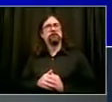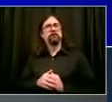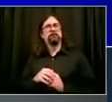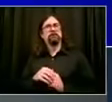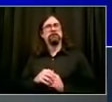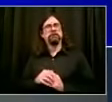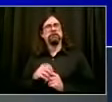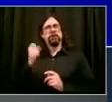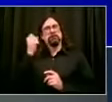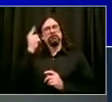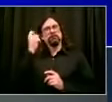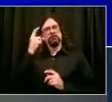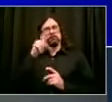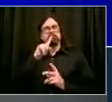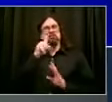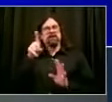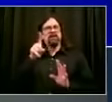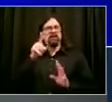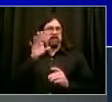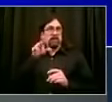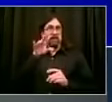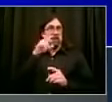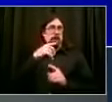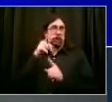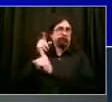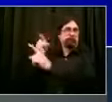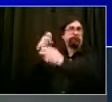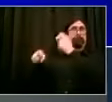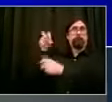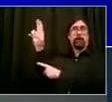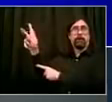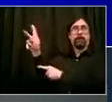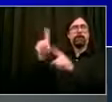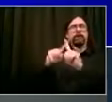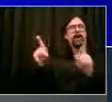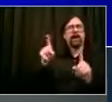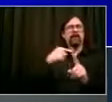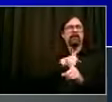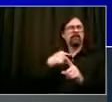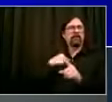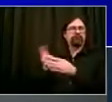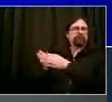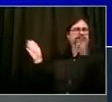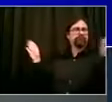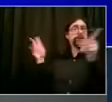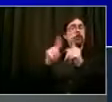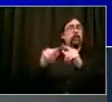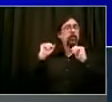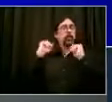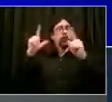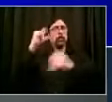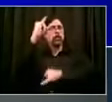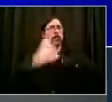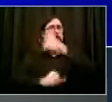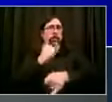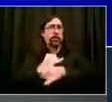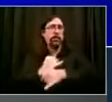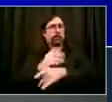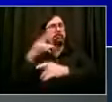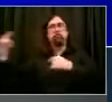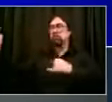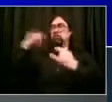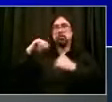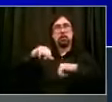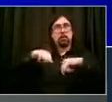of Health commissioner's order. Now, that will go out through certified mail, so it will be going right to where people live, right to where they're staying. It's going to